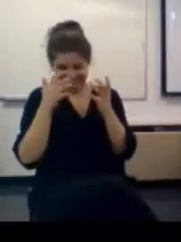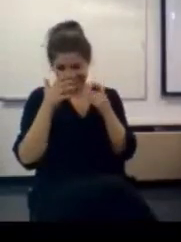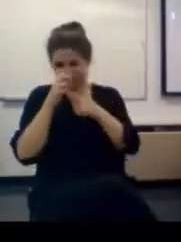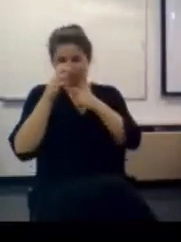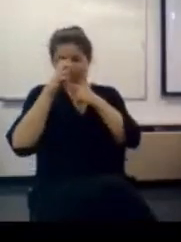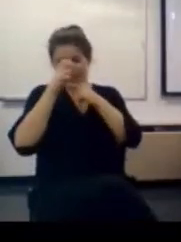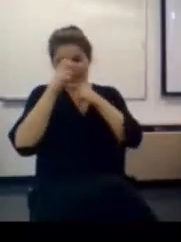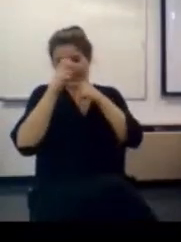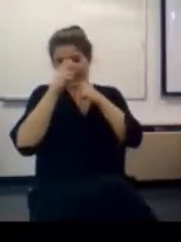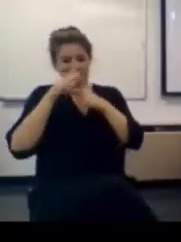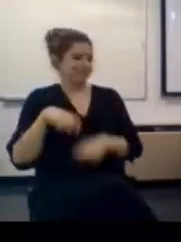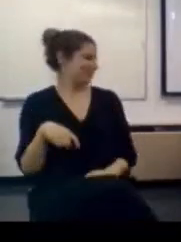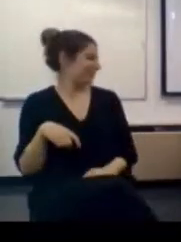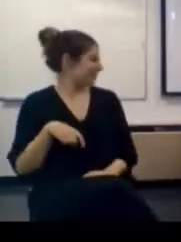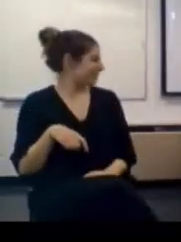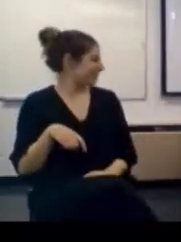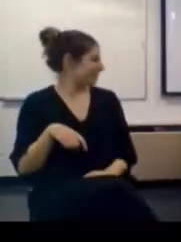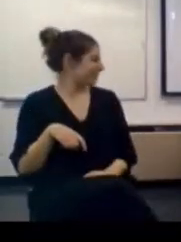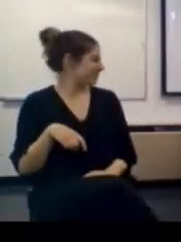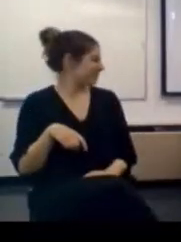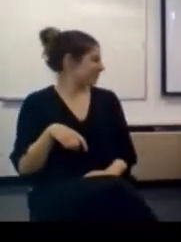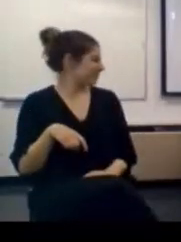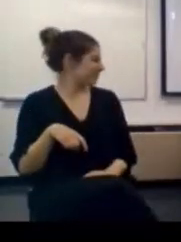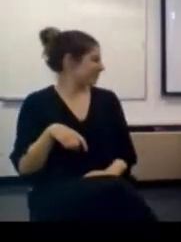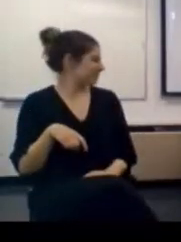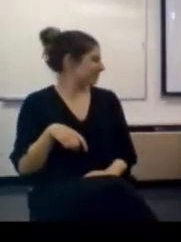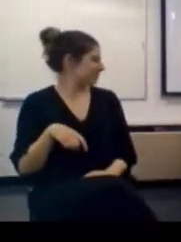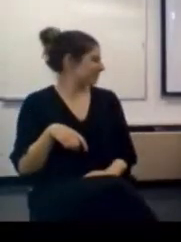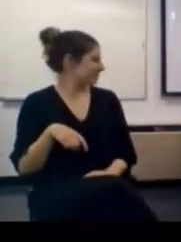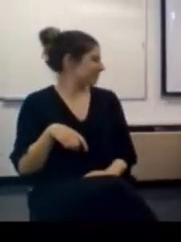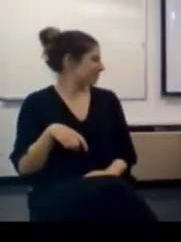I love that story. I love that story. So